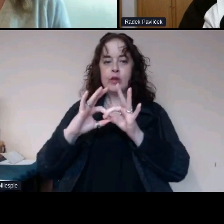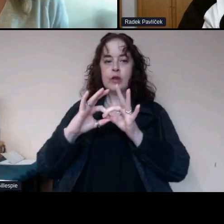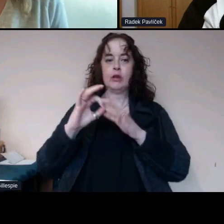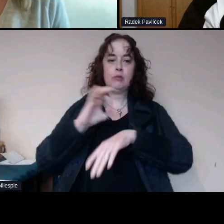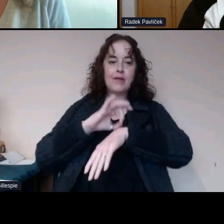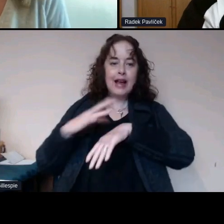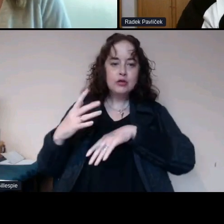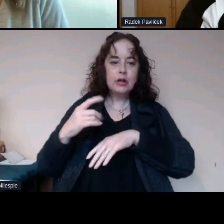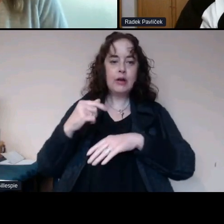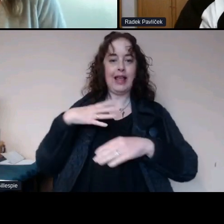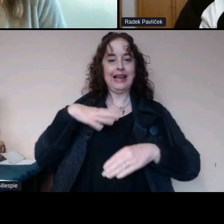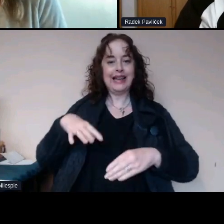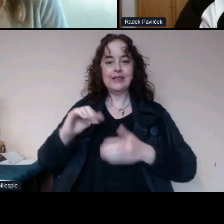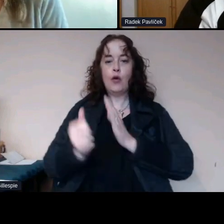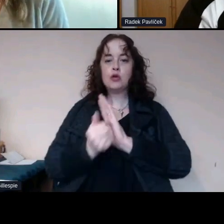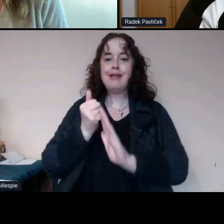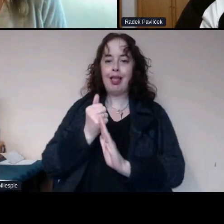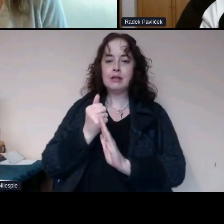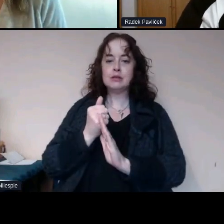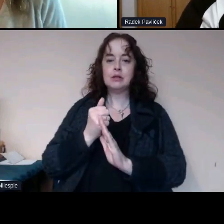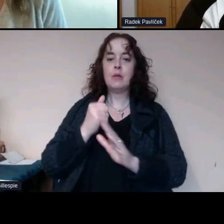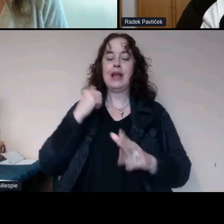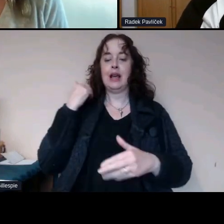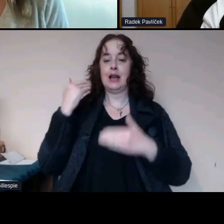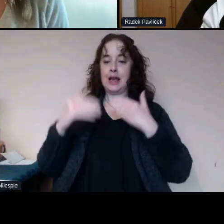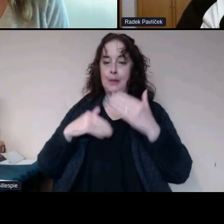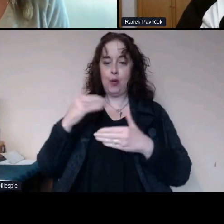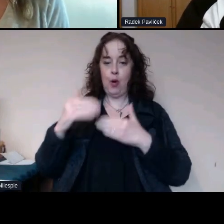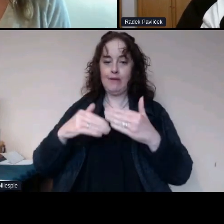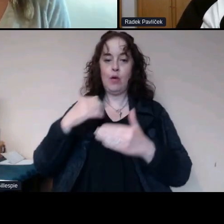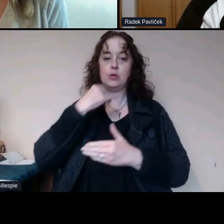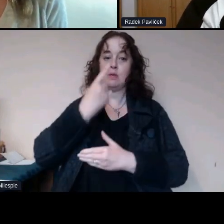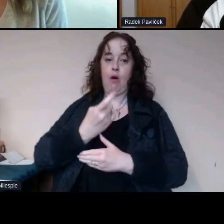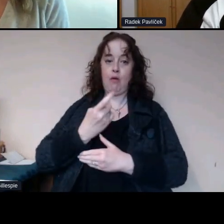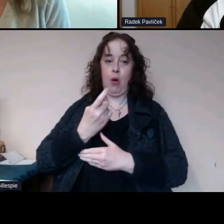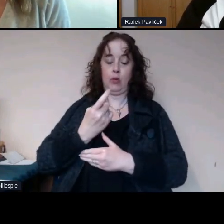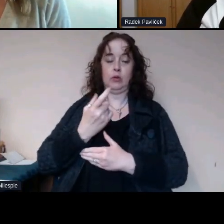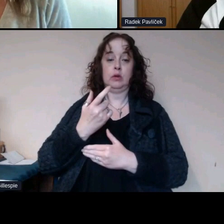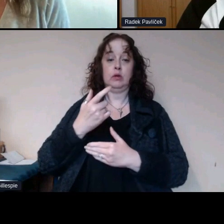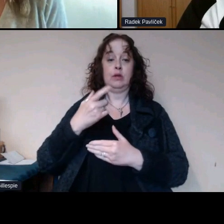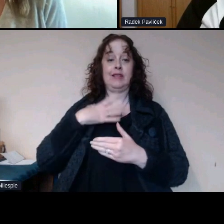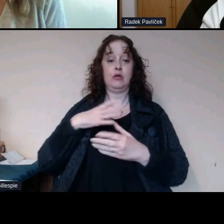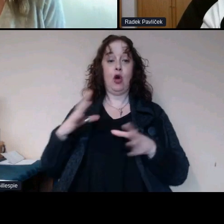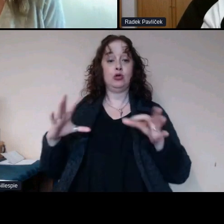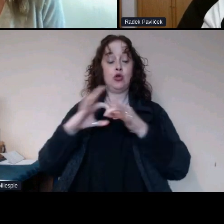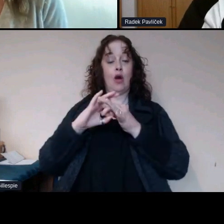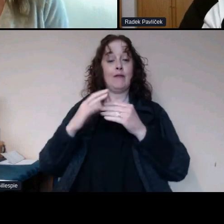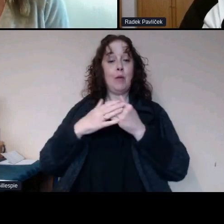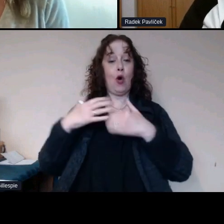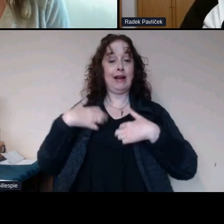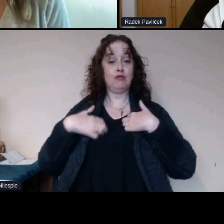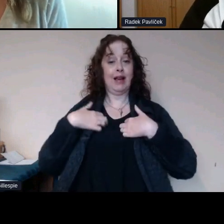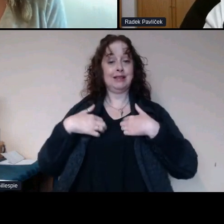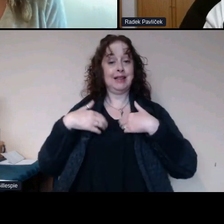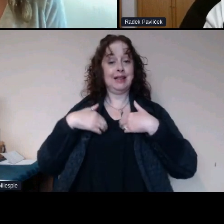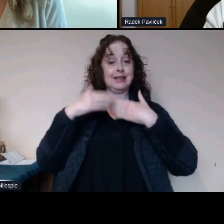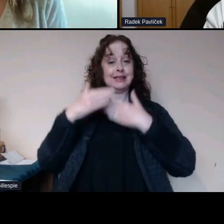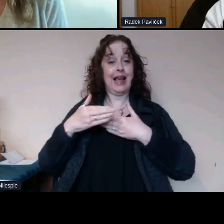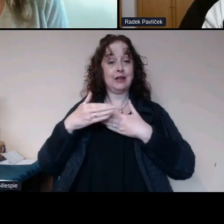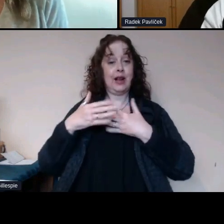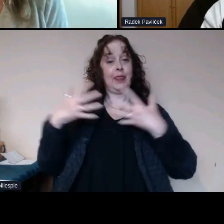needs for skills and so on. And we keep going also for tomorrow. So please join us for more interesting sessions in the big